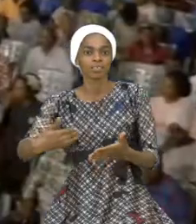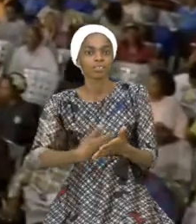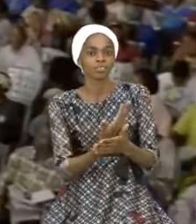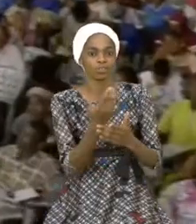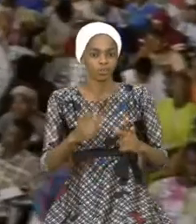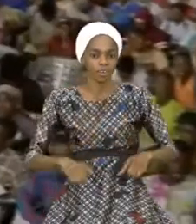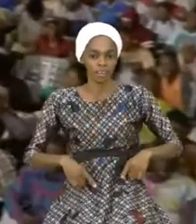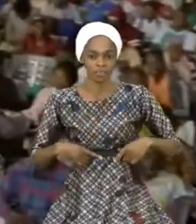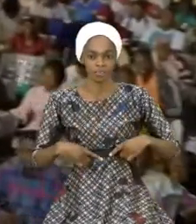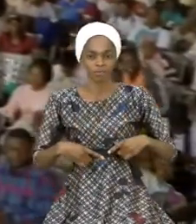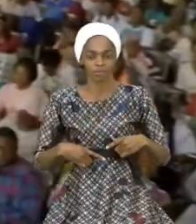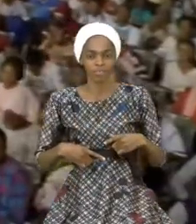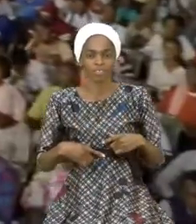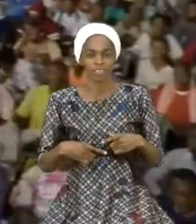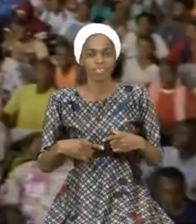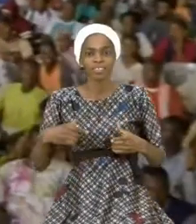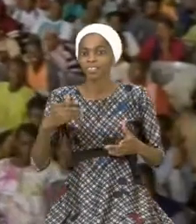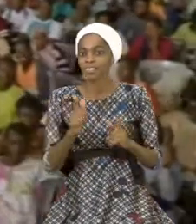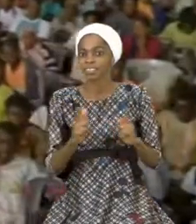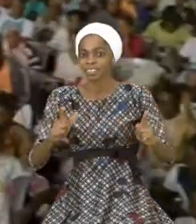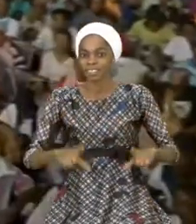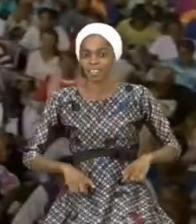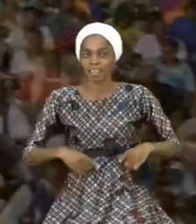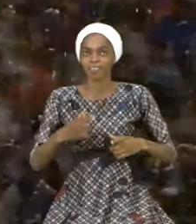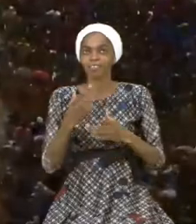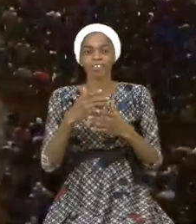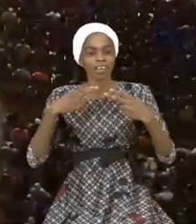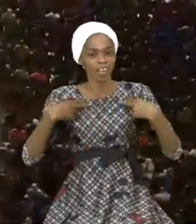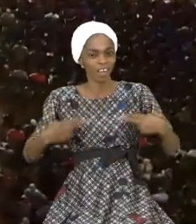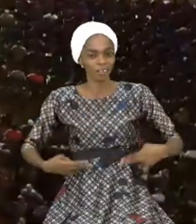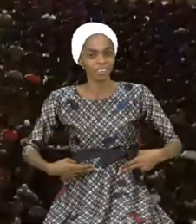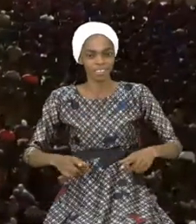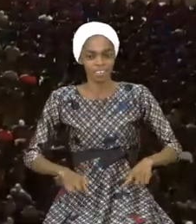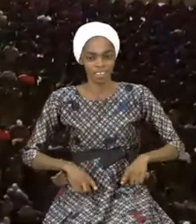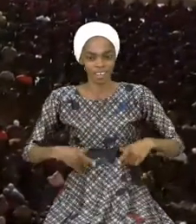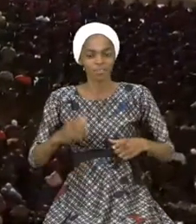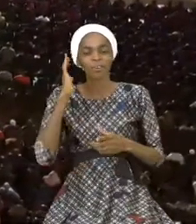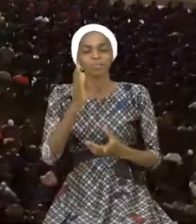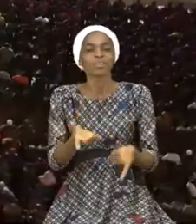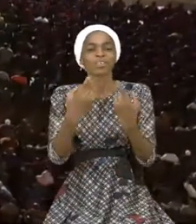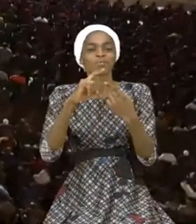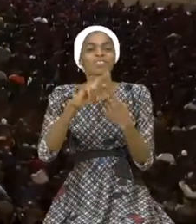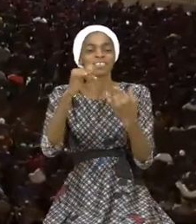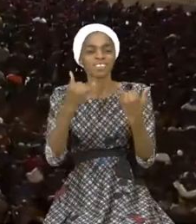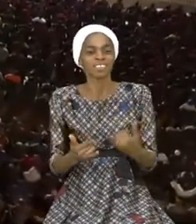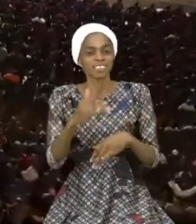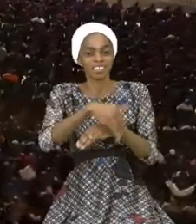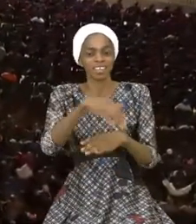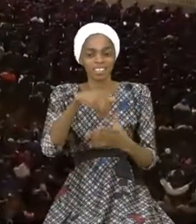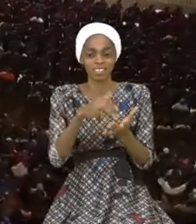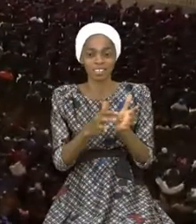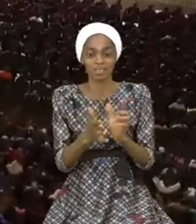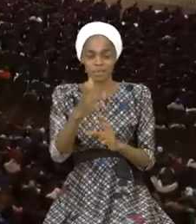life, dynamic life, healthy life will come to you tonight in